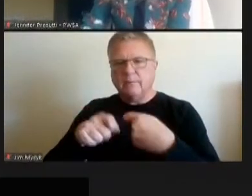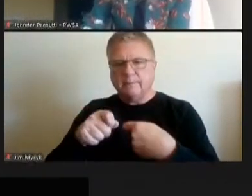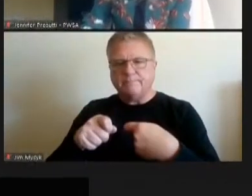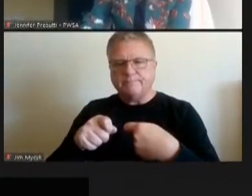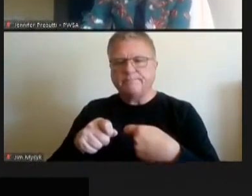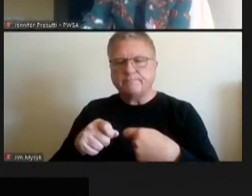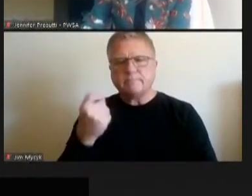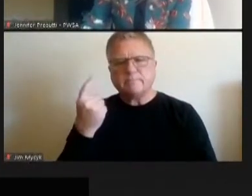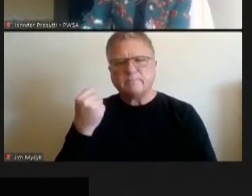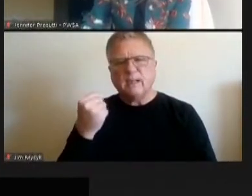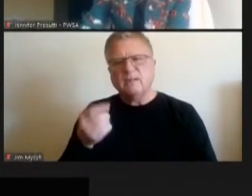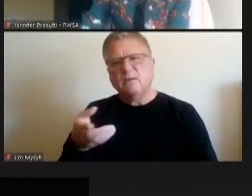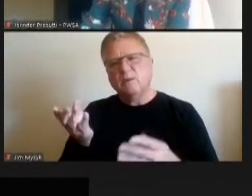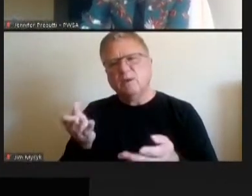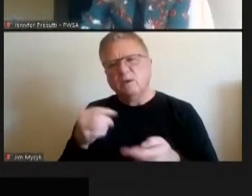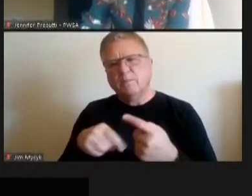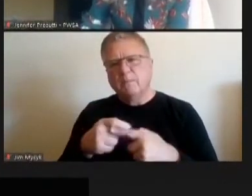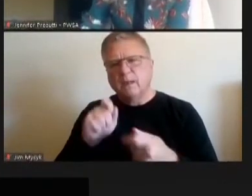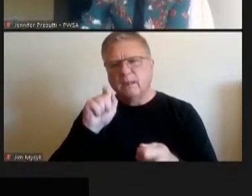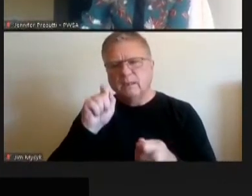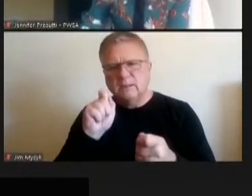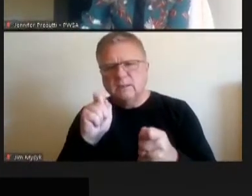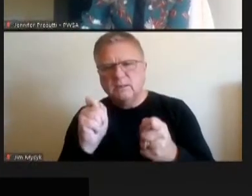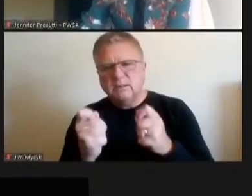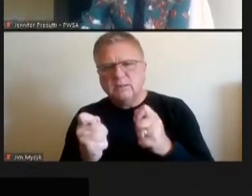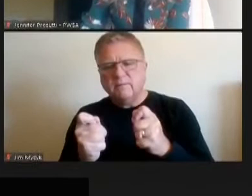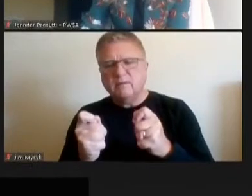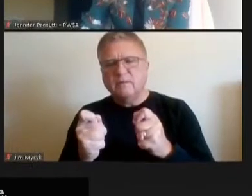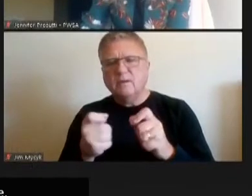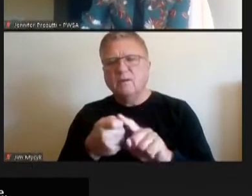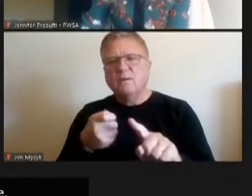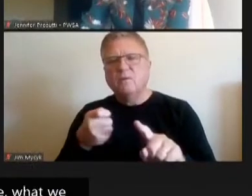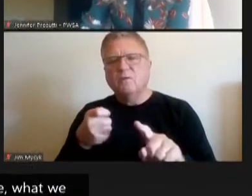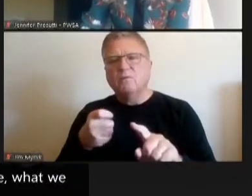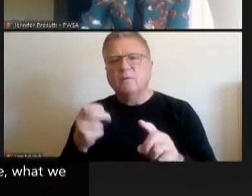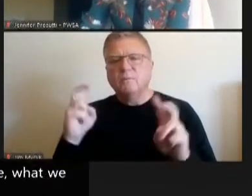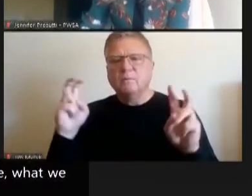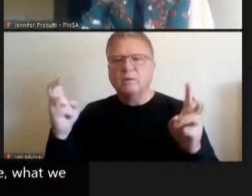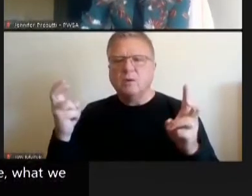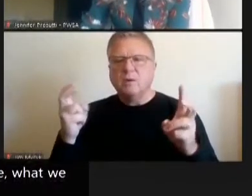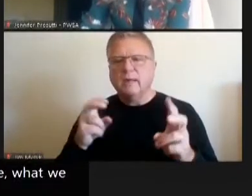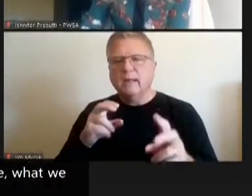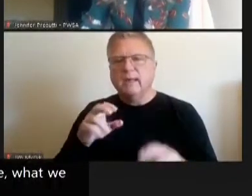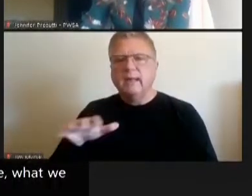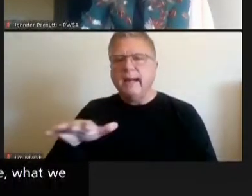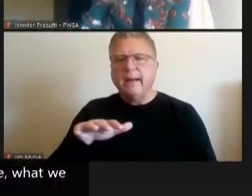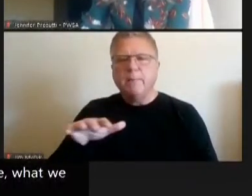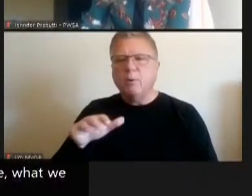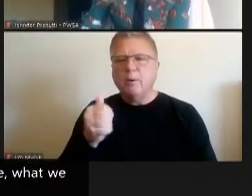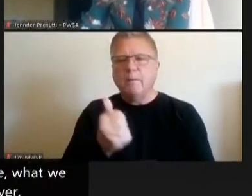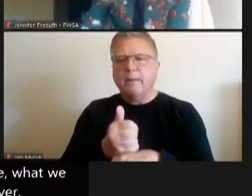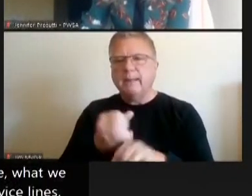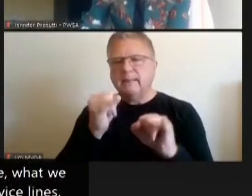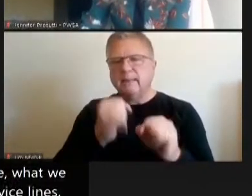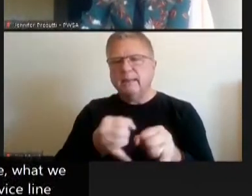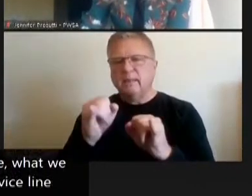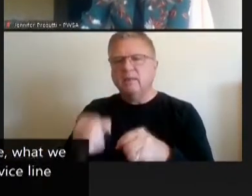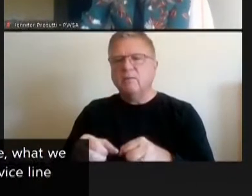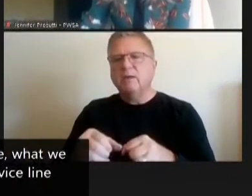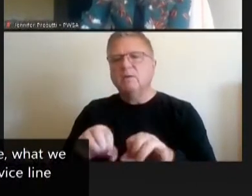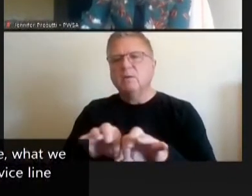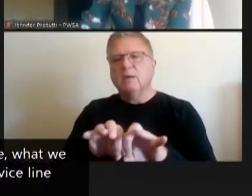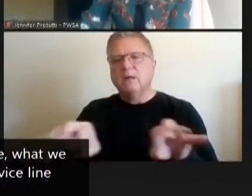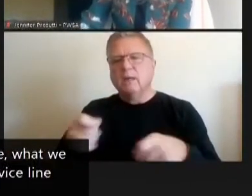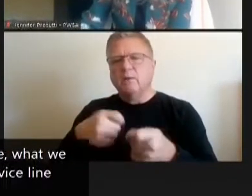Last year we talked about a shift from the what we call neighborhood-based individual lead service line replacement program to